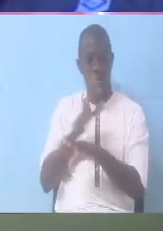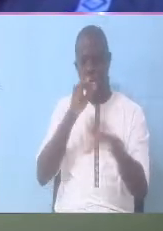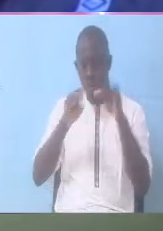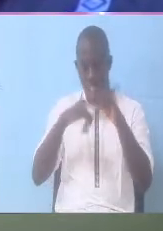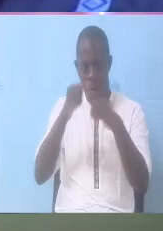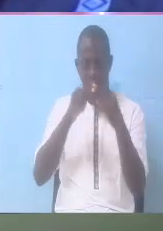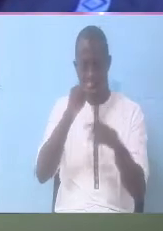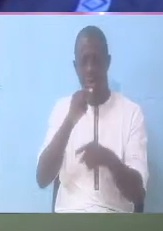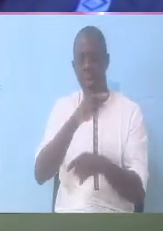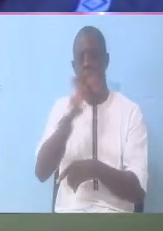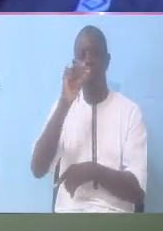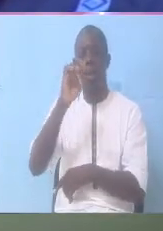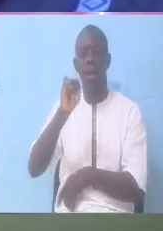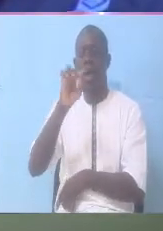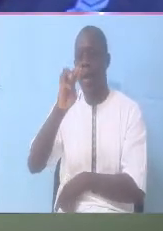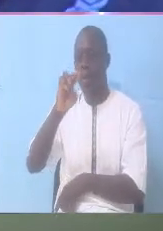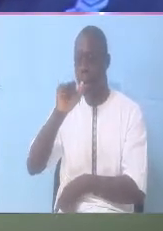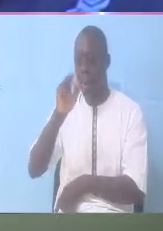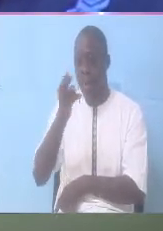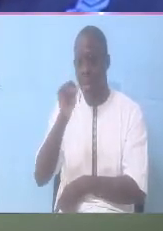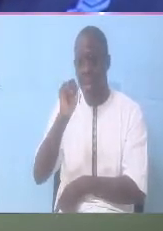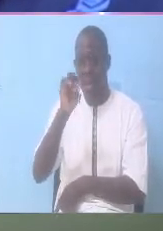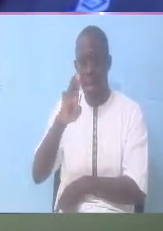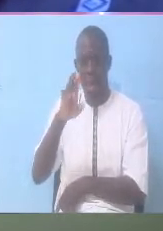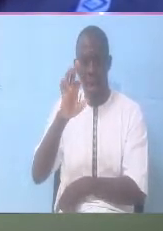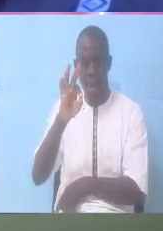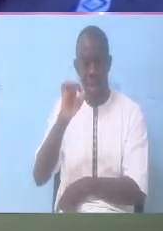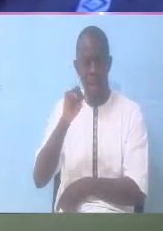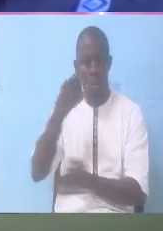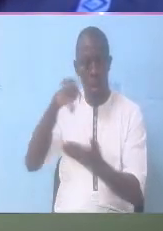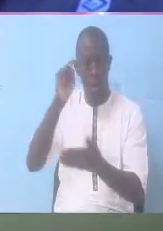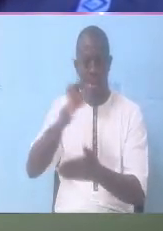Correct? Yes. Go ahead.